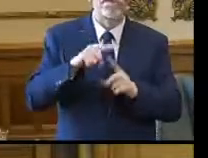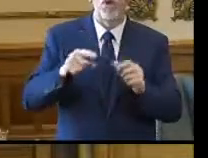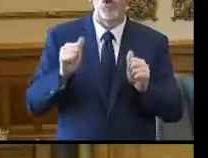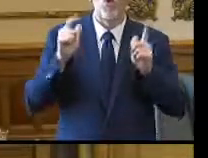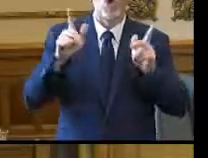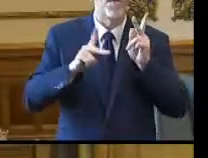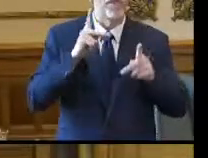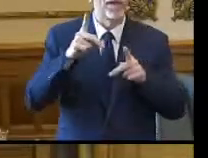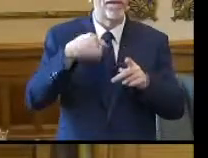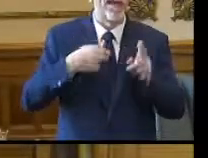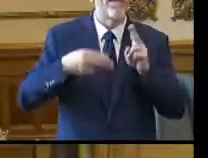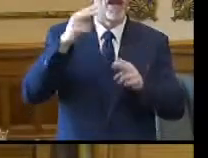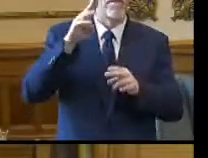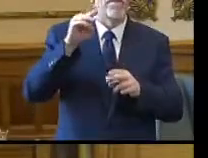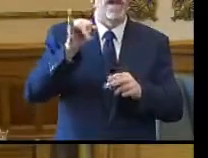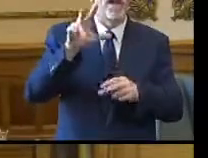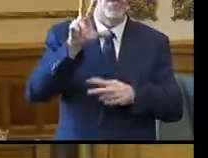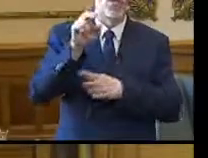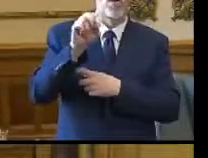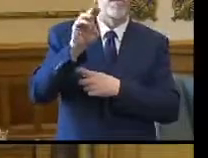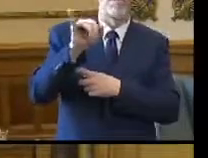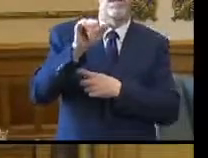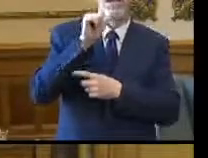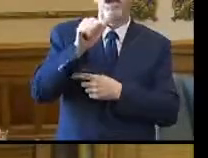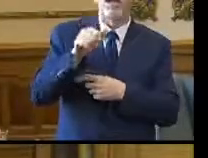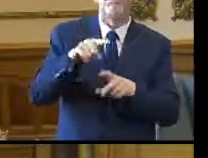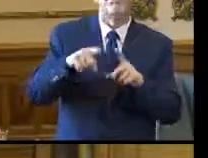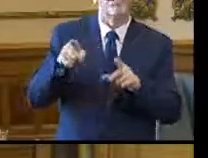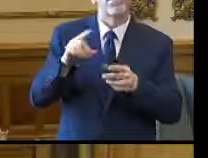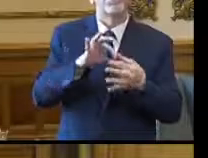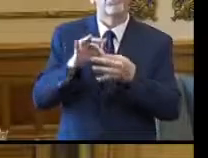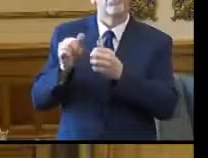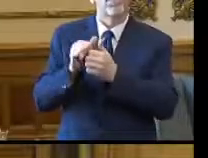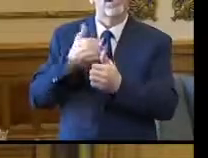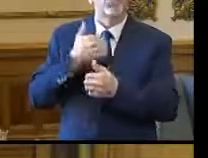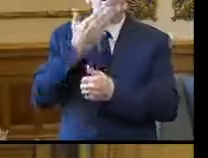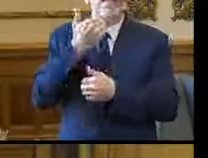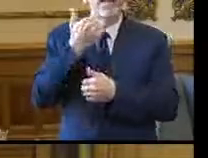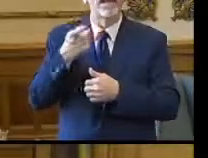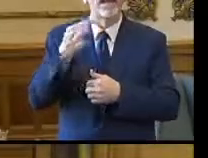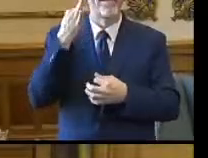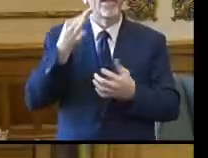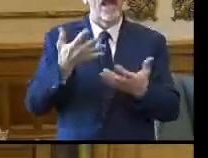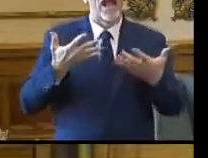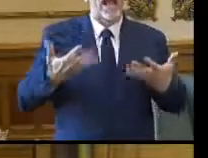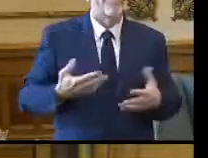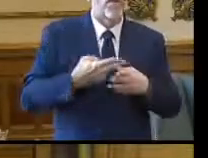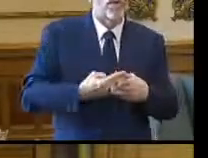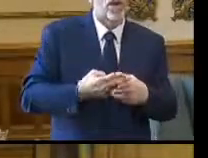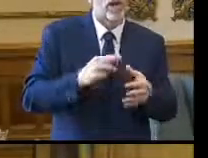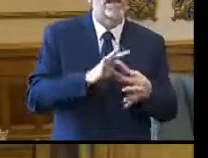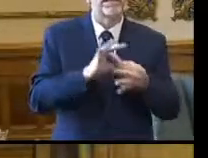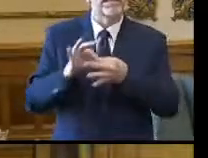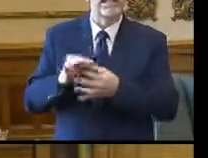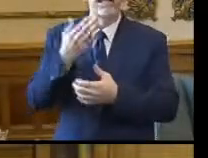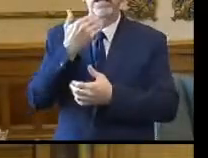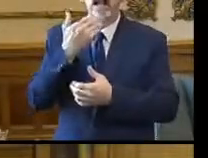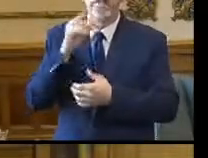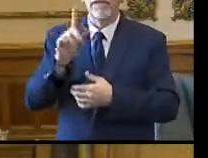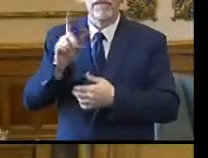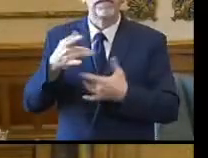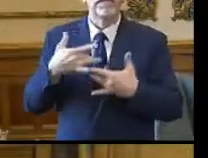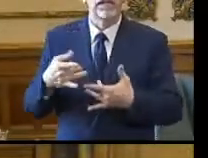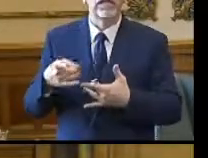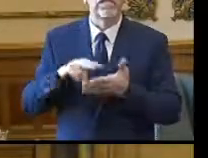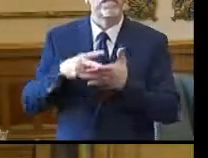that higher BMI. But that goes hand in hand with the higher incidence of diabetes when you're that heavy. And that really does put a lot of pressure